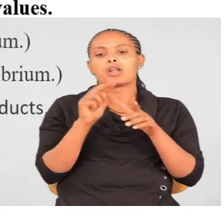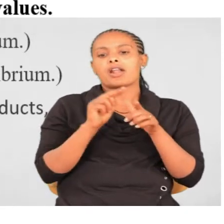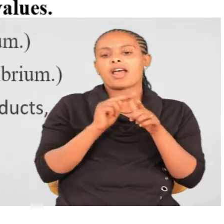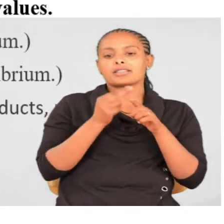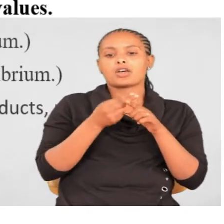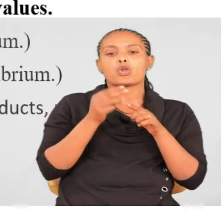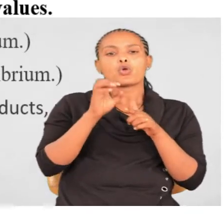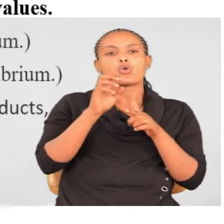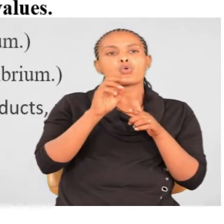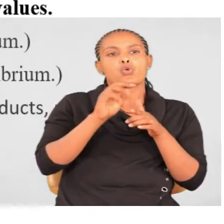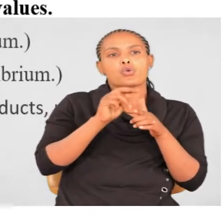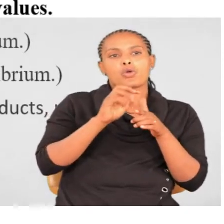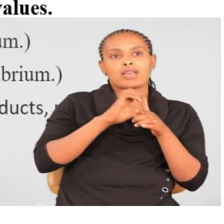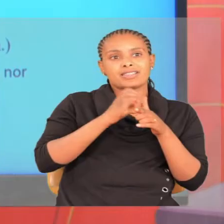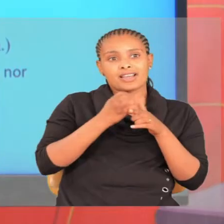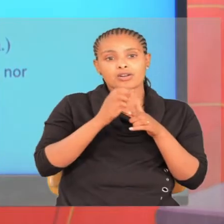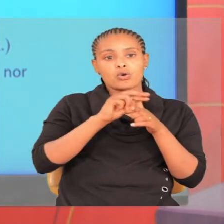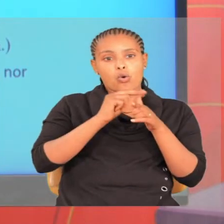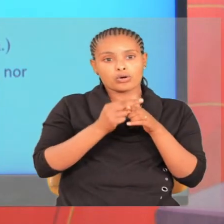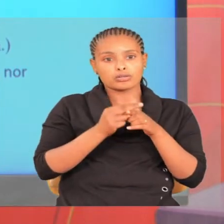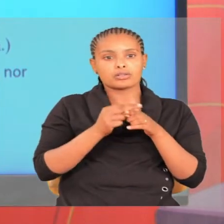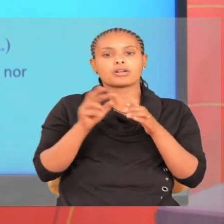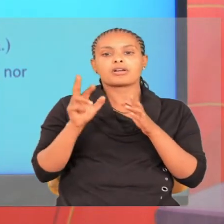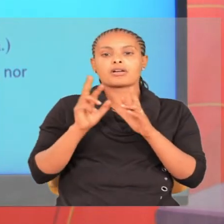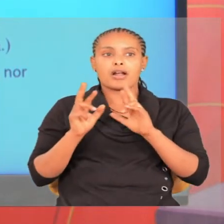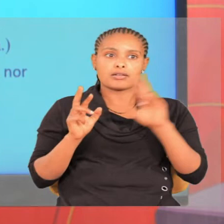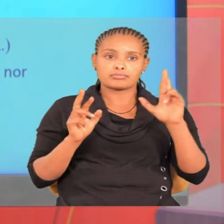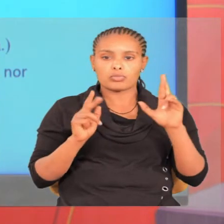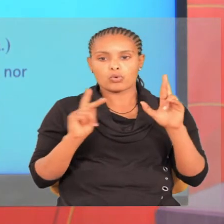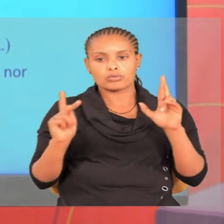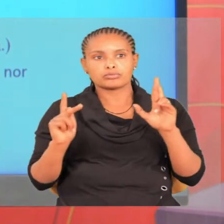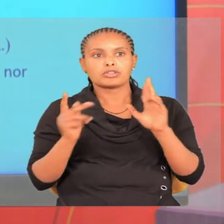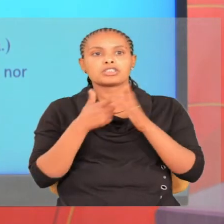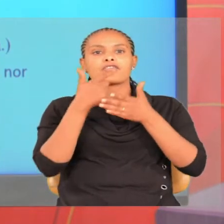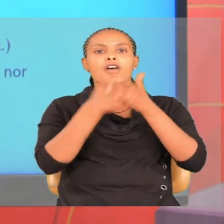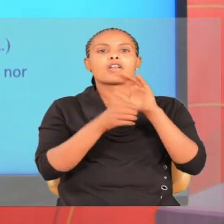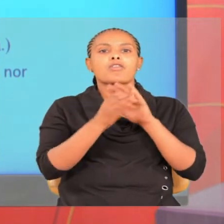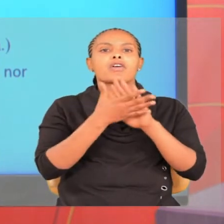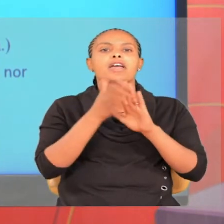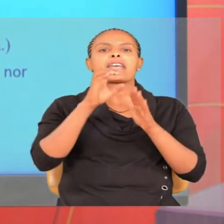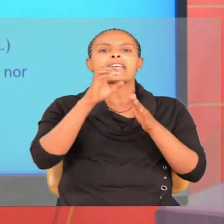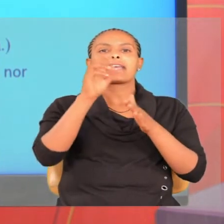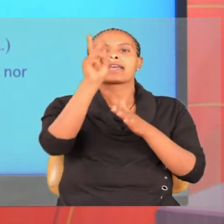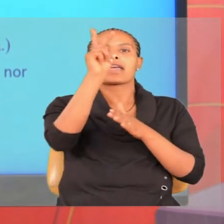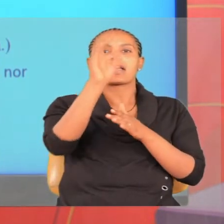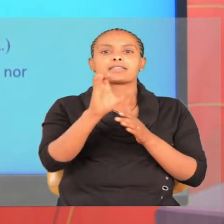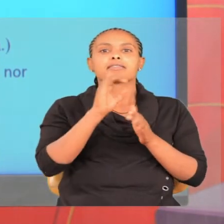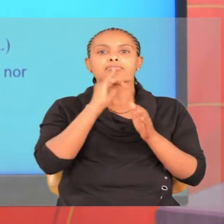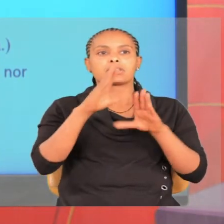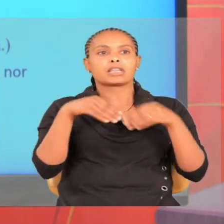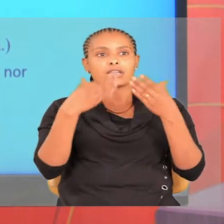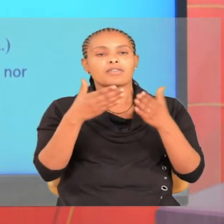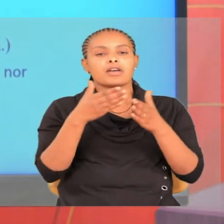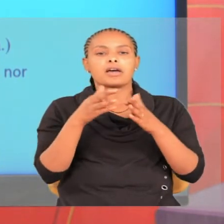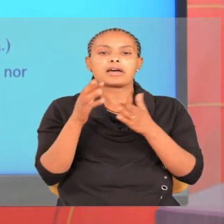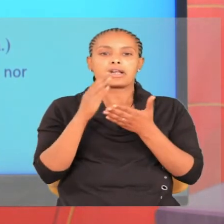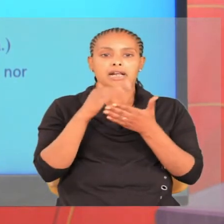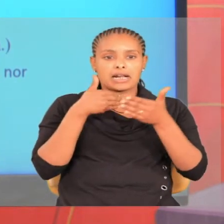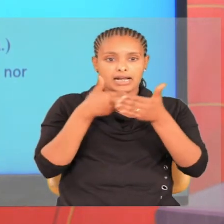products nor reactants. Therefore, the value of Kc tells us the